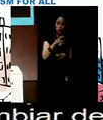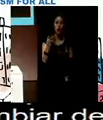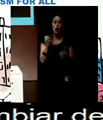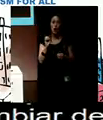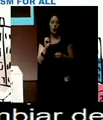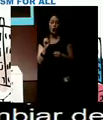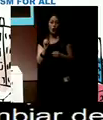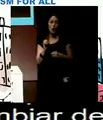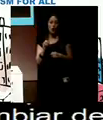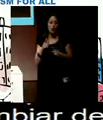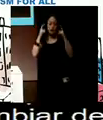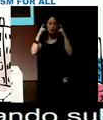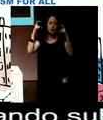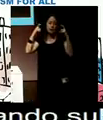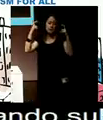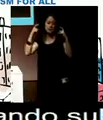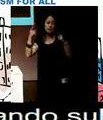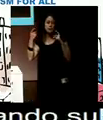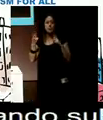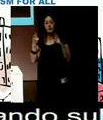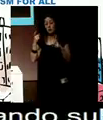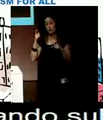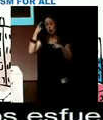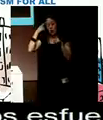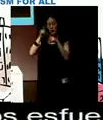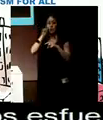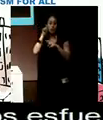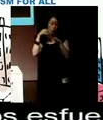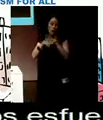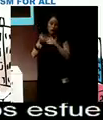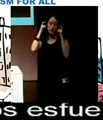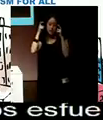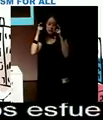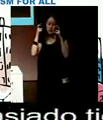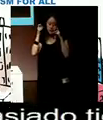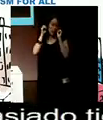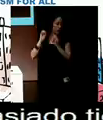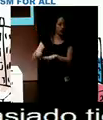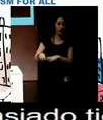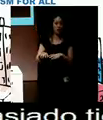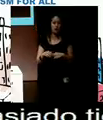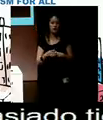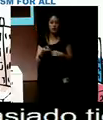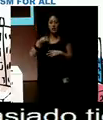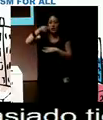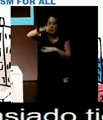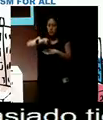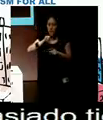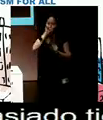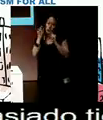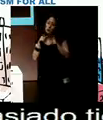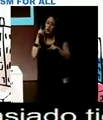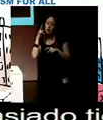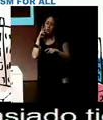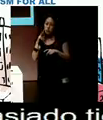resources. And then thirdly, we are looking at the skills because we think that skills are very important in this area.